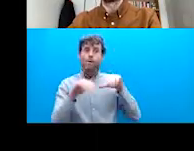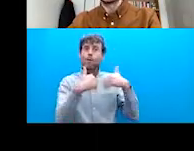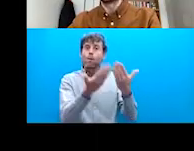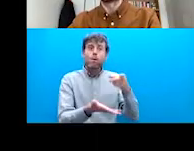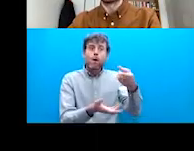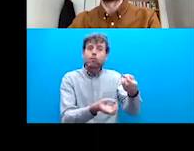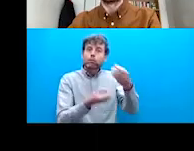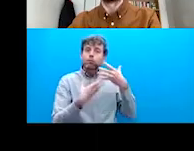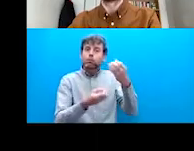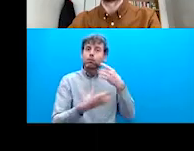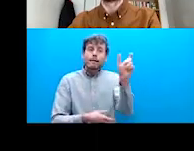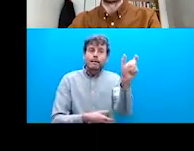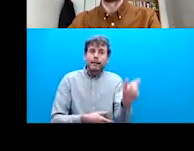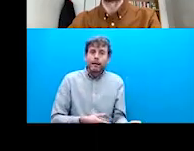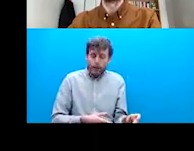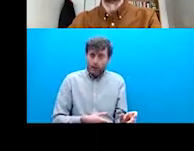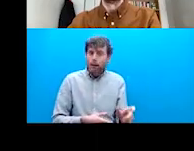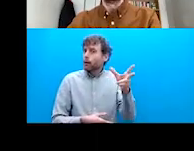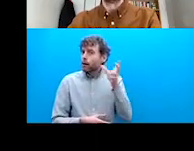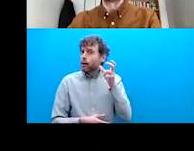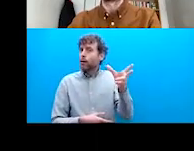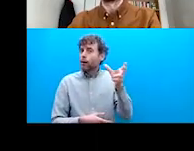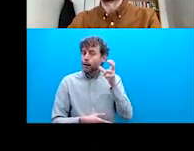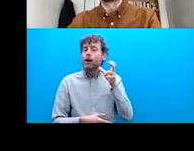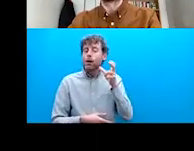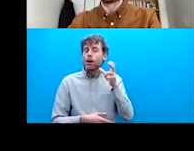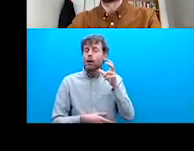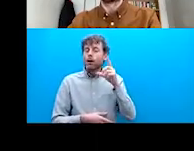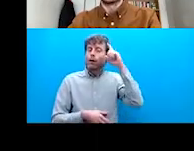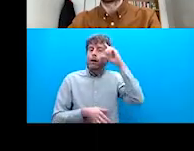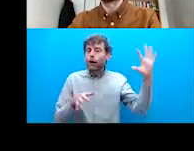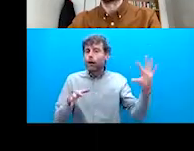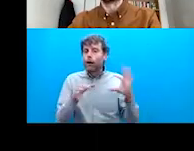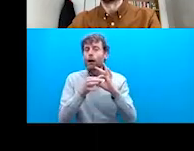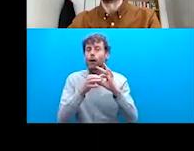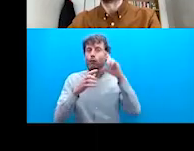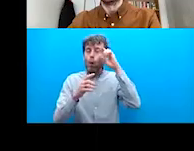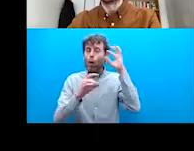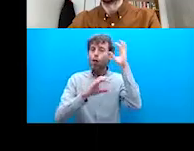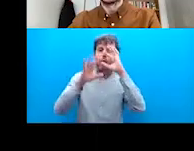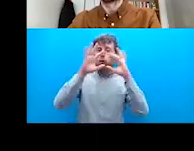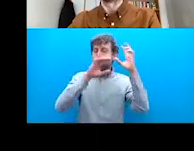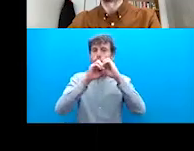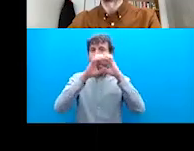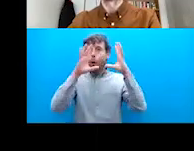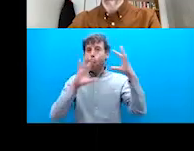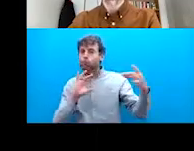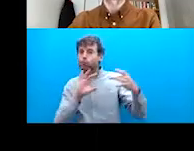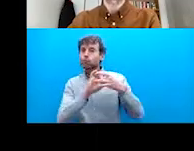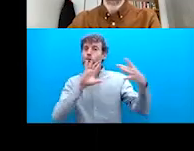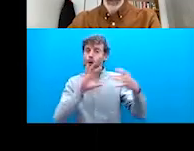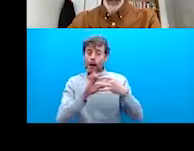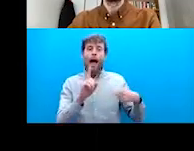tracking salient, relevant aspects of reality in the service of thought and action, including communicative action, of